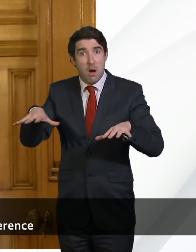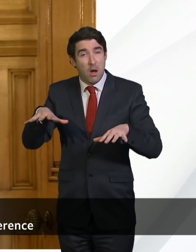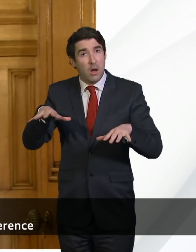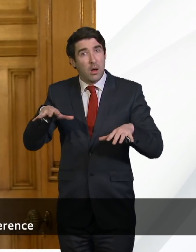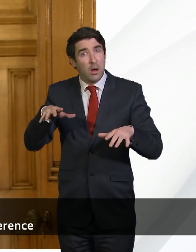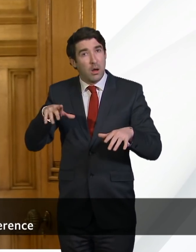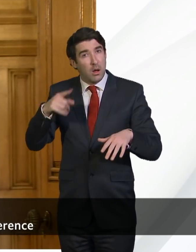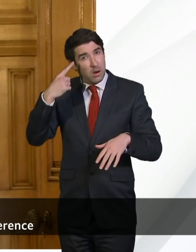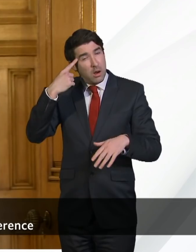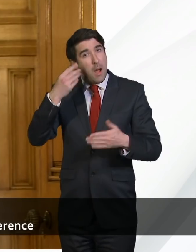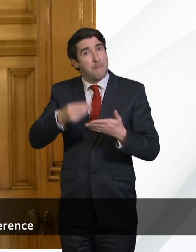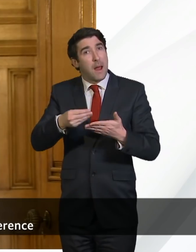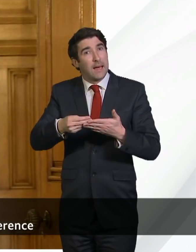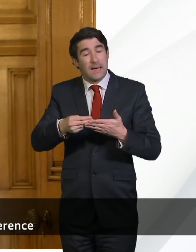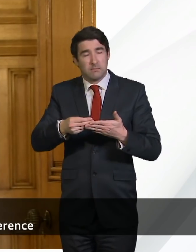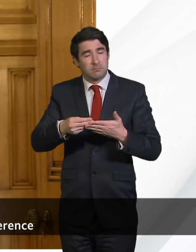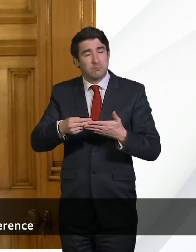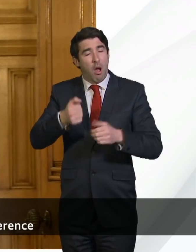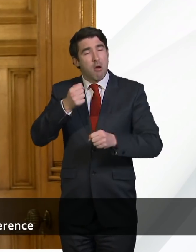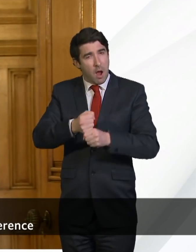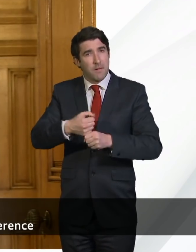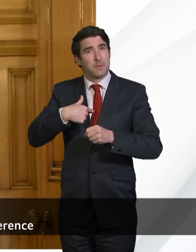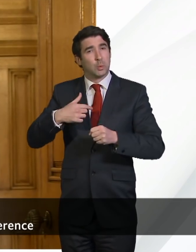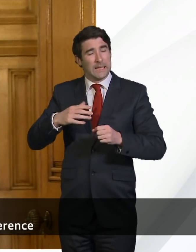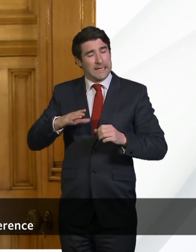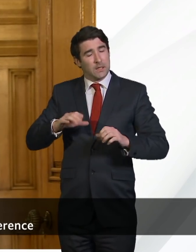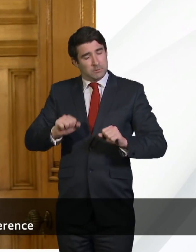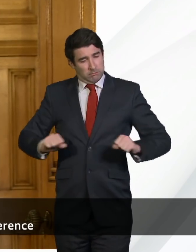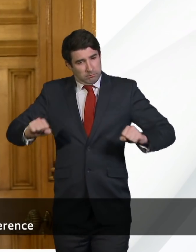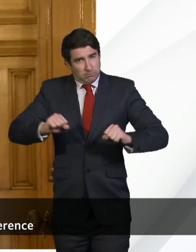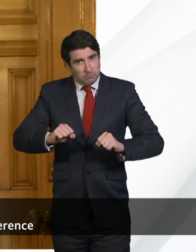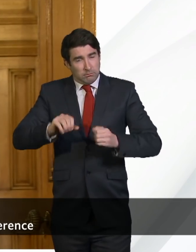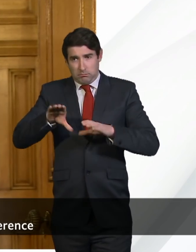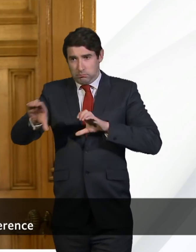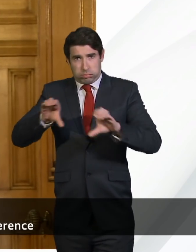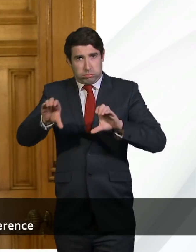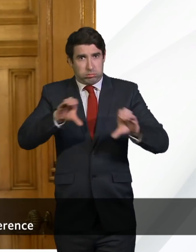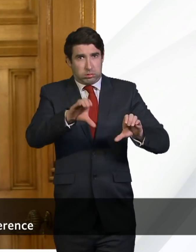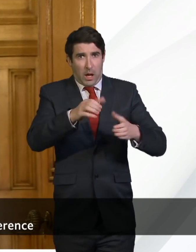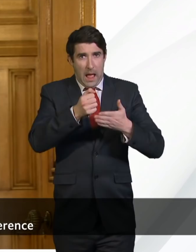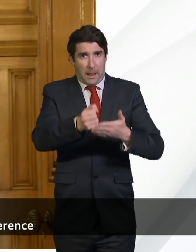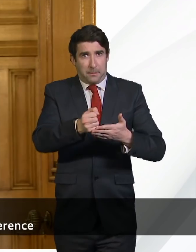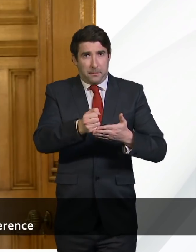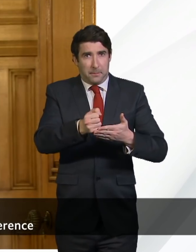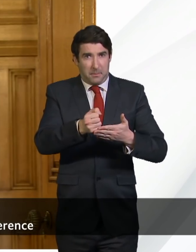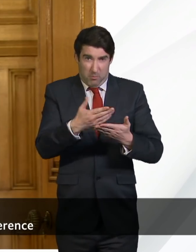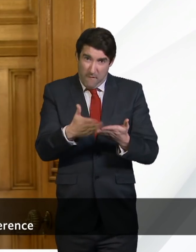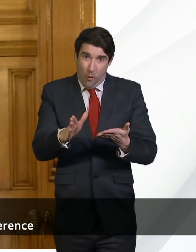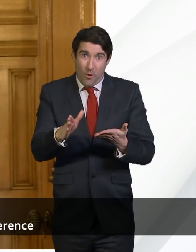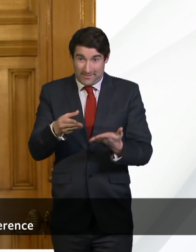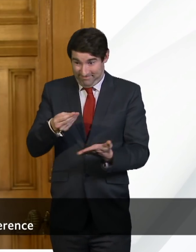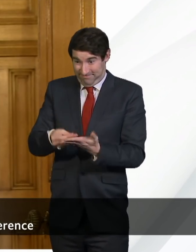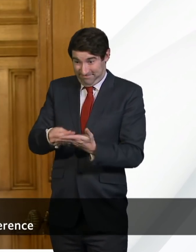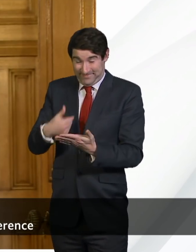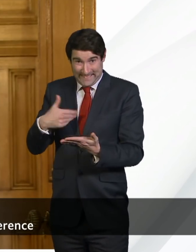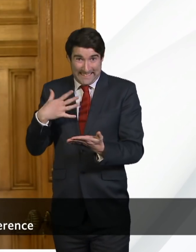us through this crisis from a health point of view, as important as that is, but also from an economic point of view. And we're making sure that we use all the